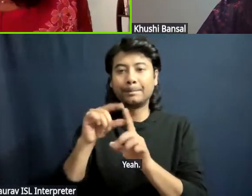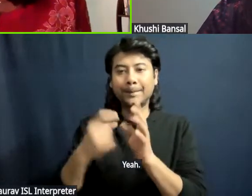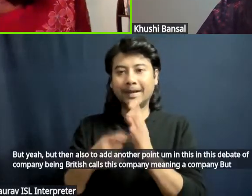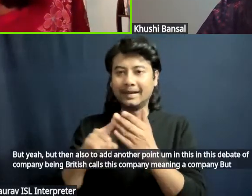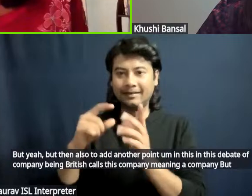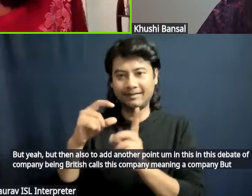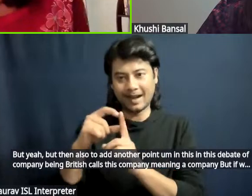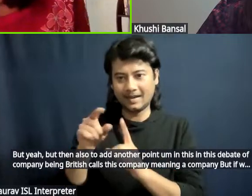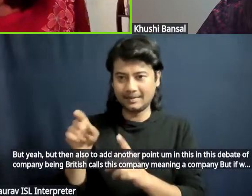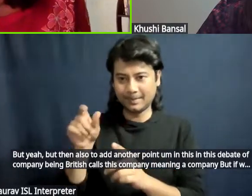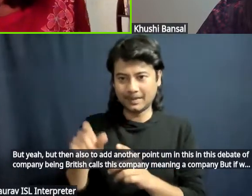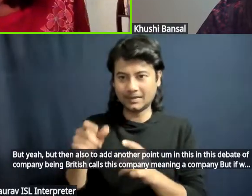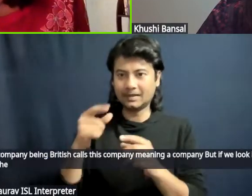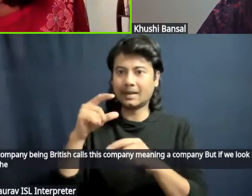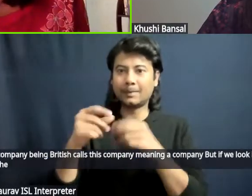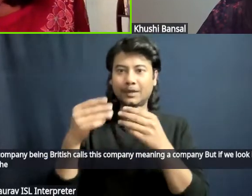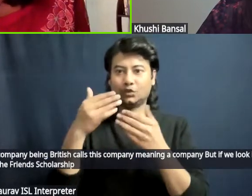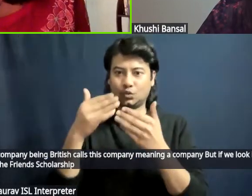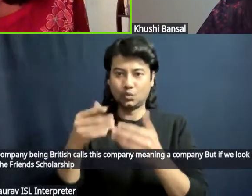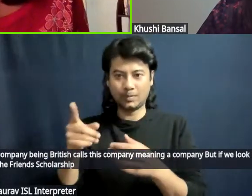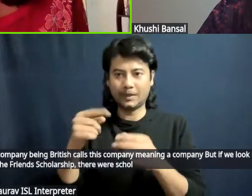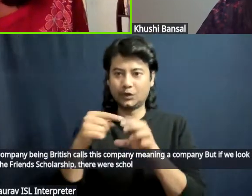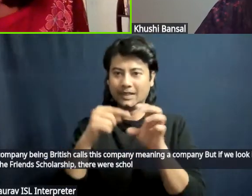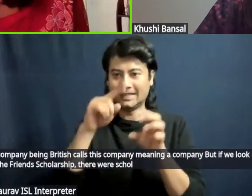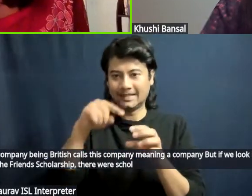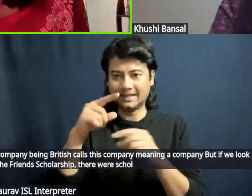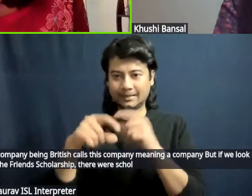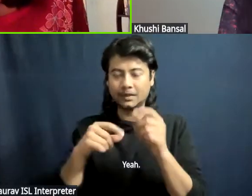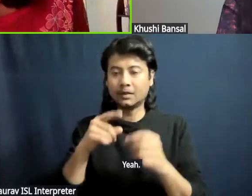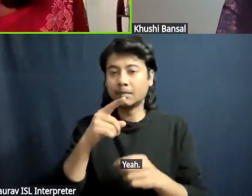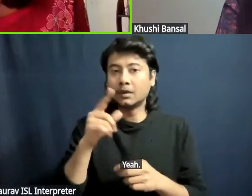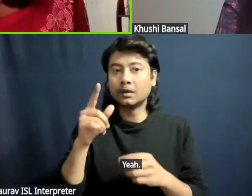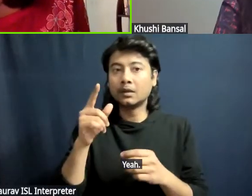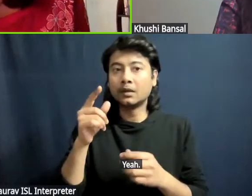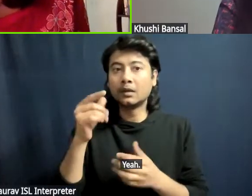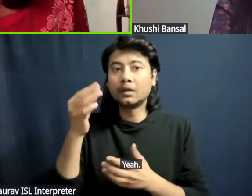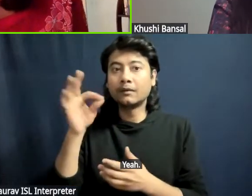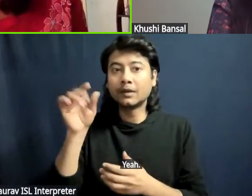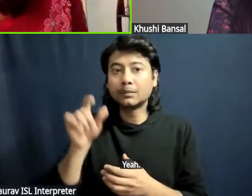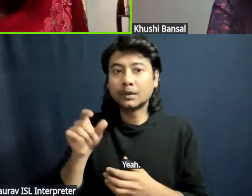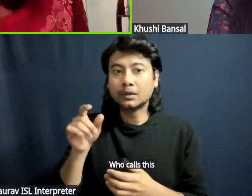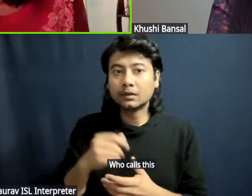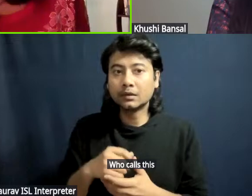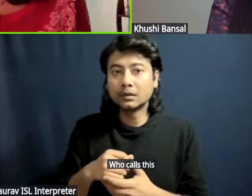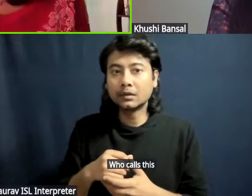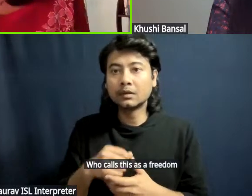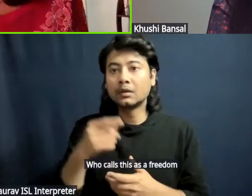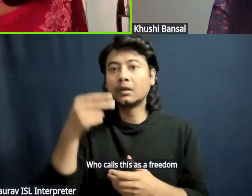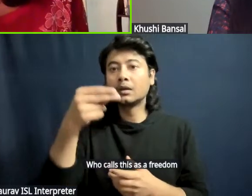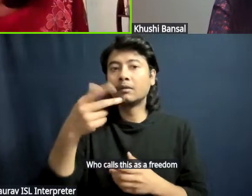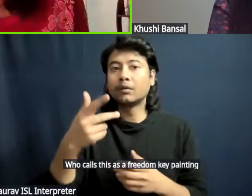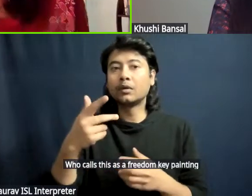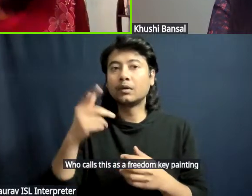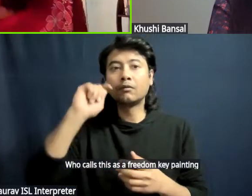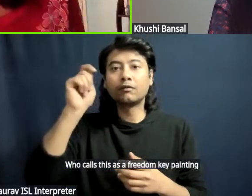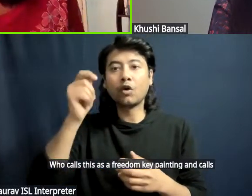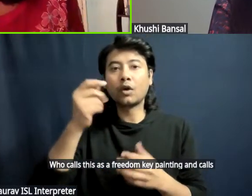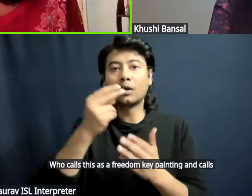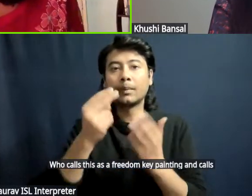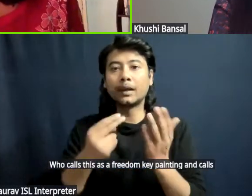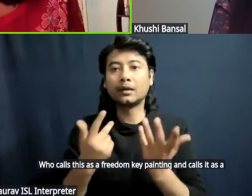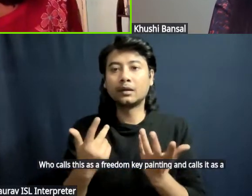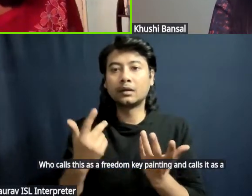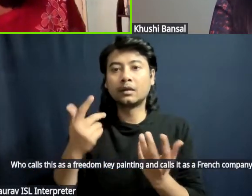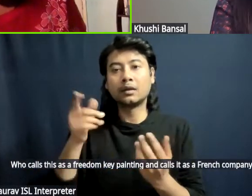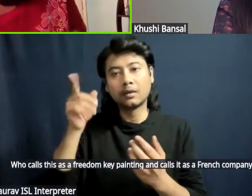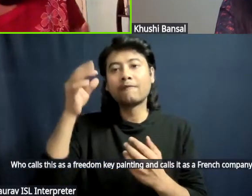into the French scholarship, there were scholars like Jean-Marie Lafont who calls this as a Firangi painting and calls it as a French company